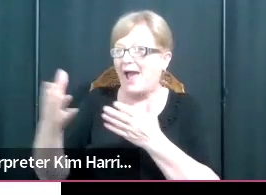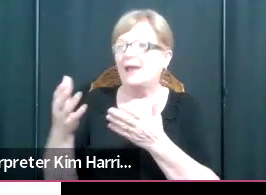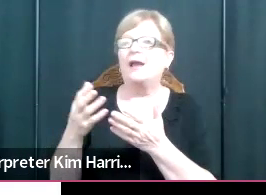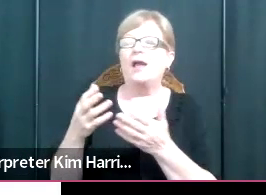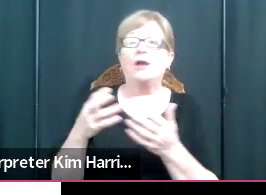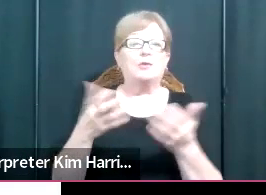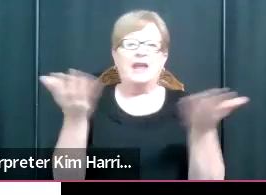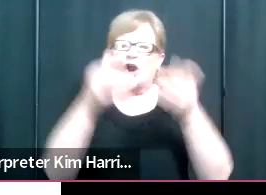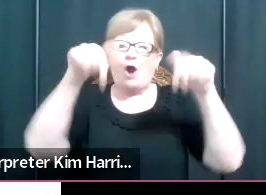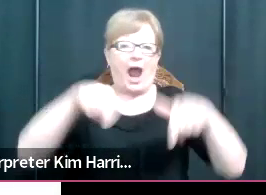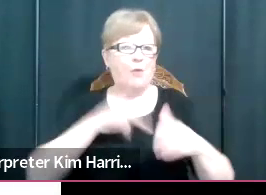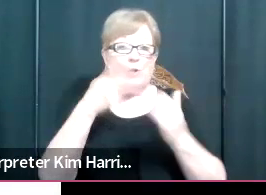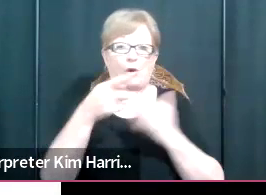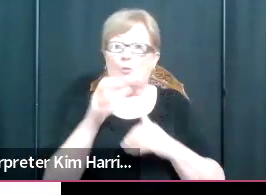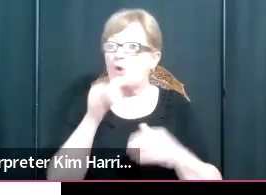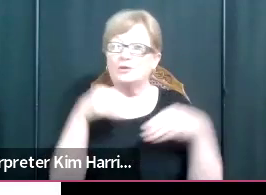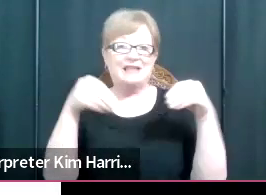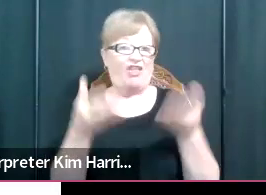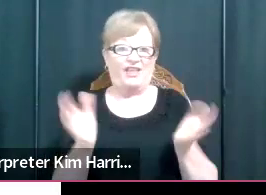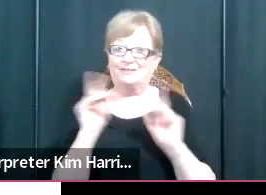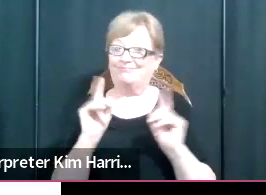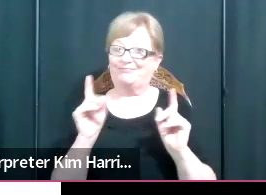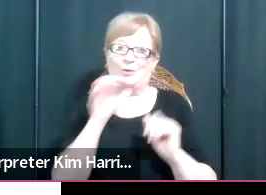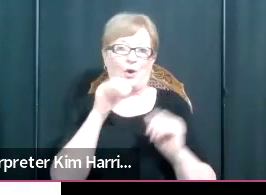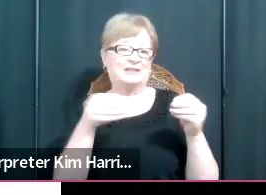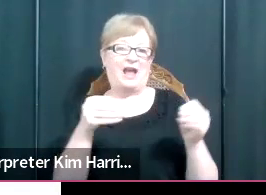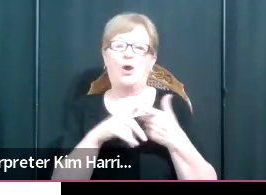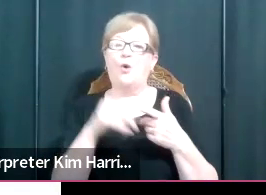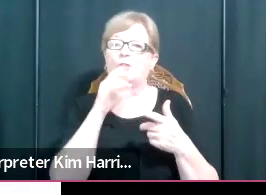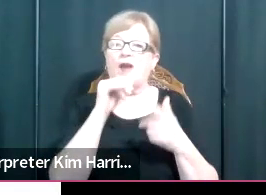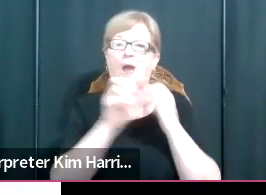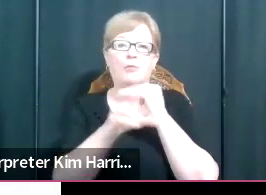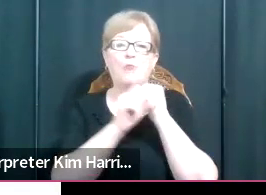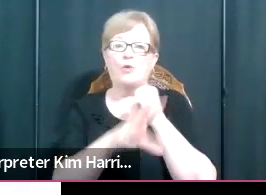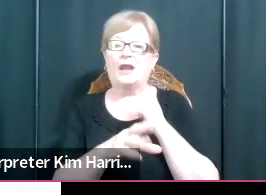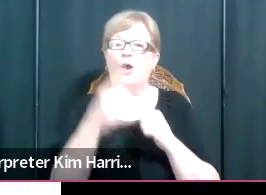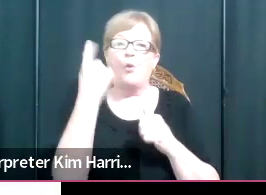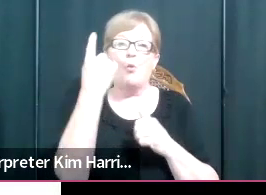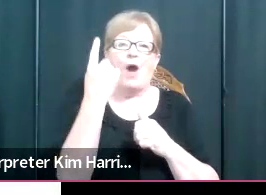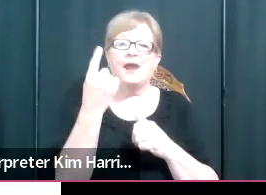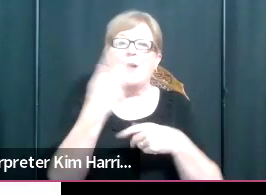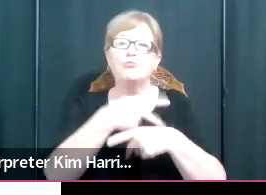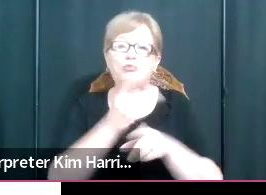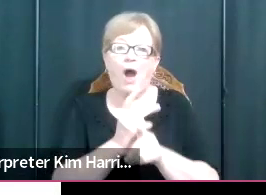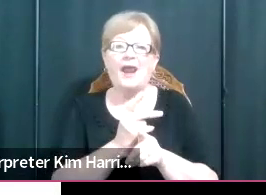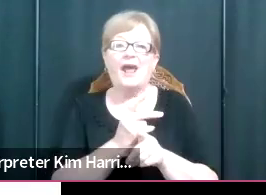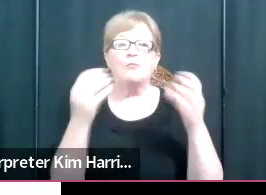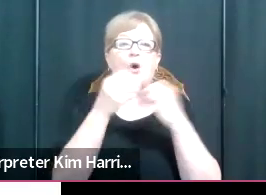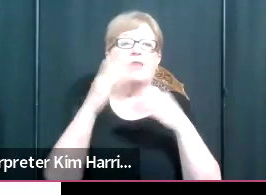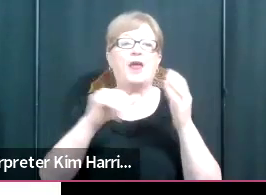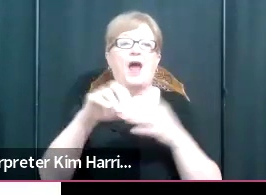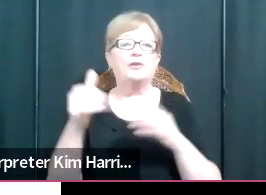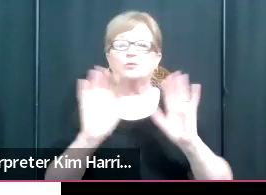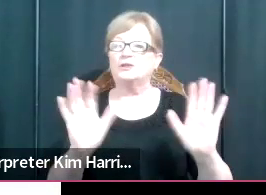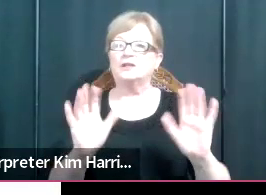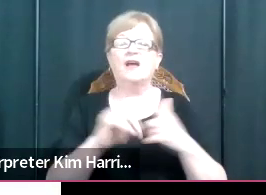anything. So we're not promoting one product over another. We just really want to help folks find the things that are going to work for